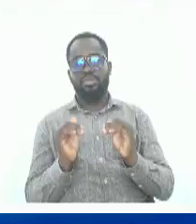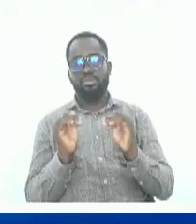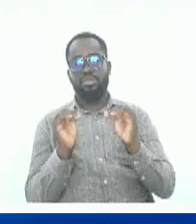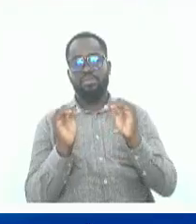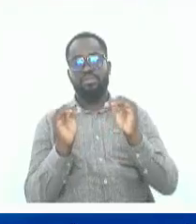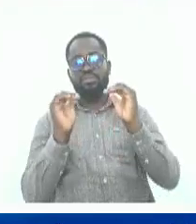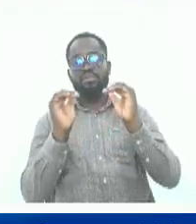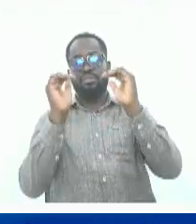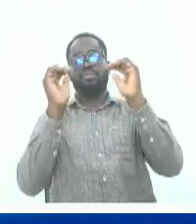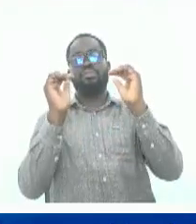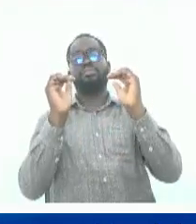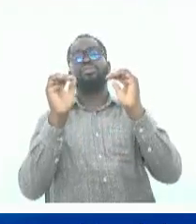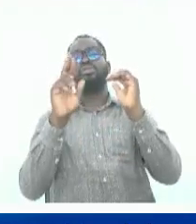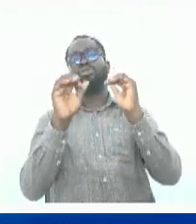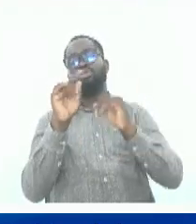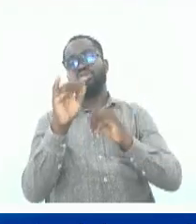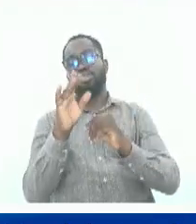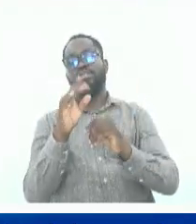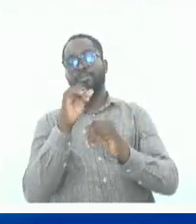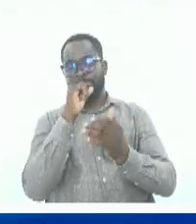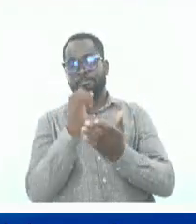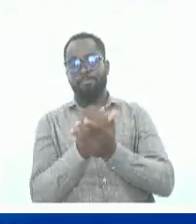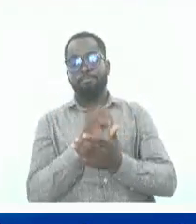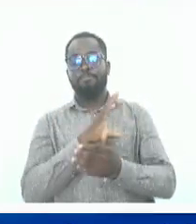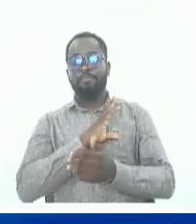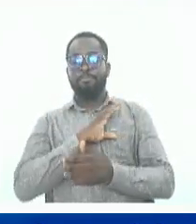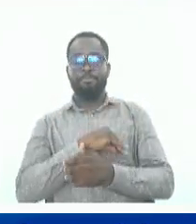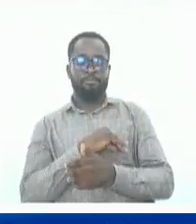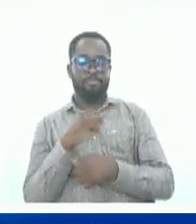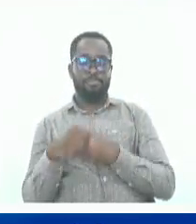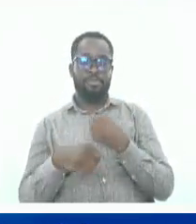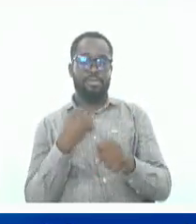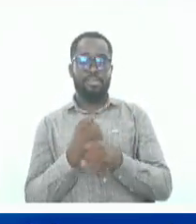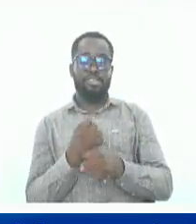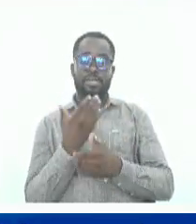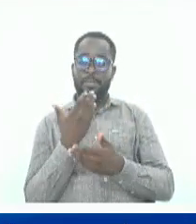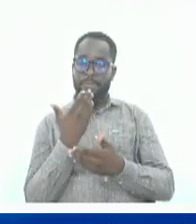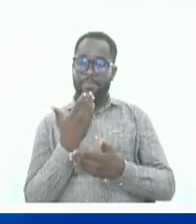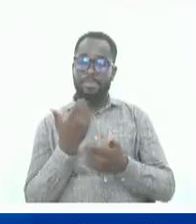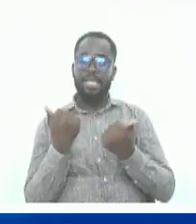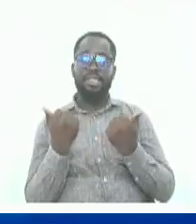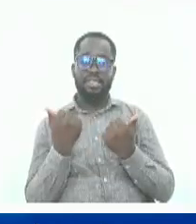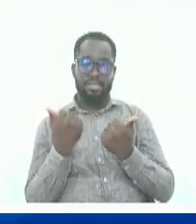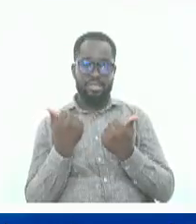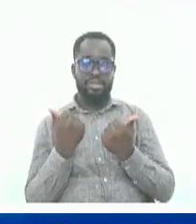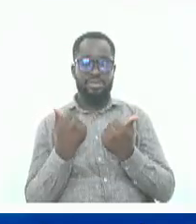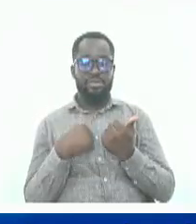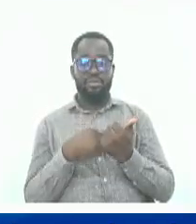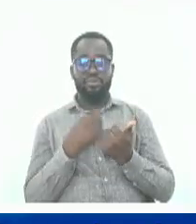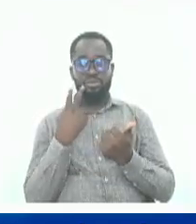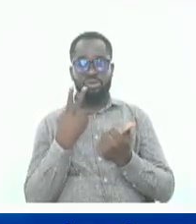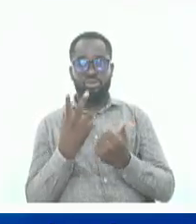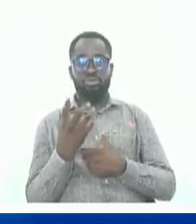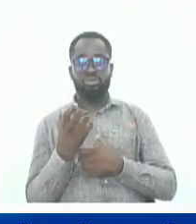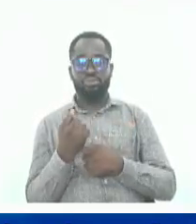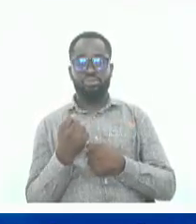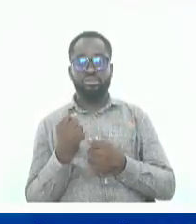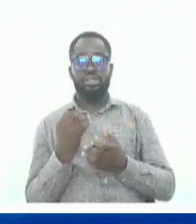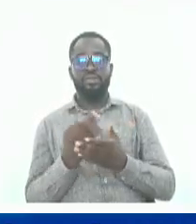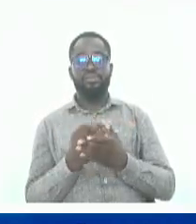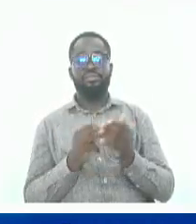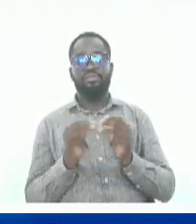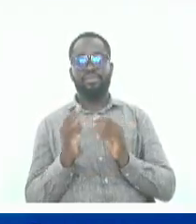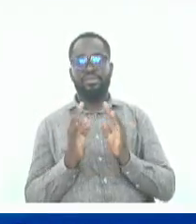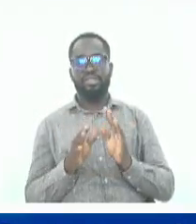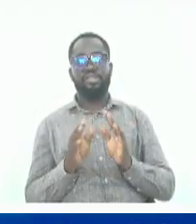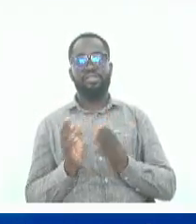So our unit holders should rest assured that this year will be much better than they've seen, and we will entrust the fund manager to deliver